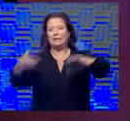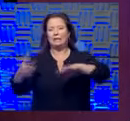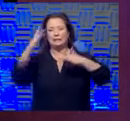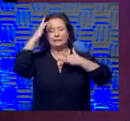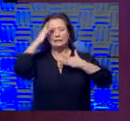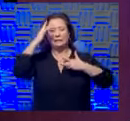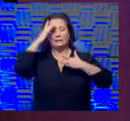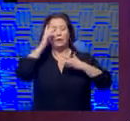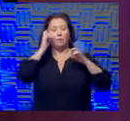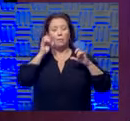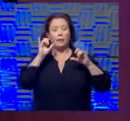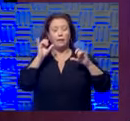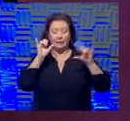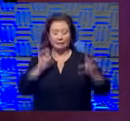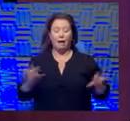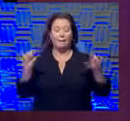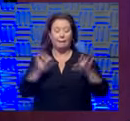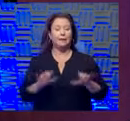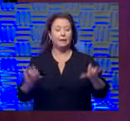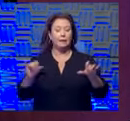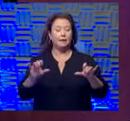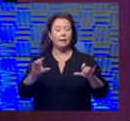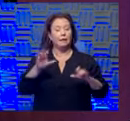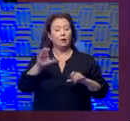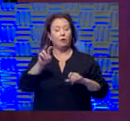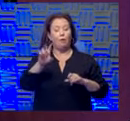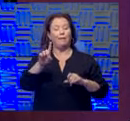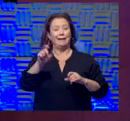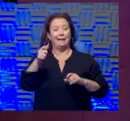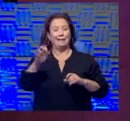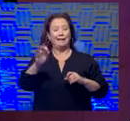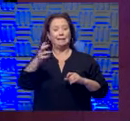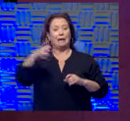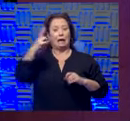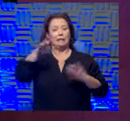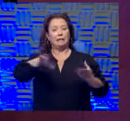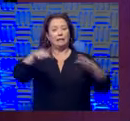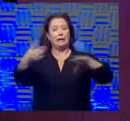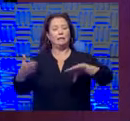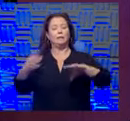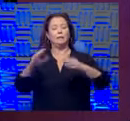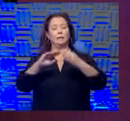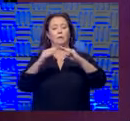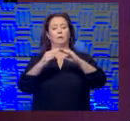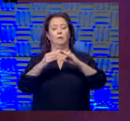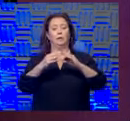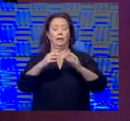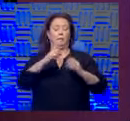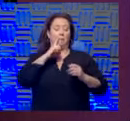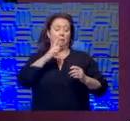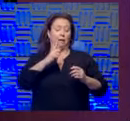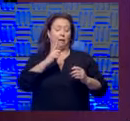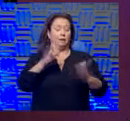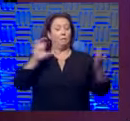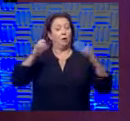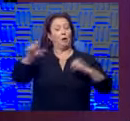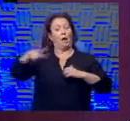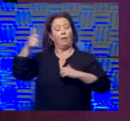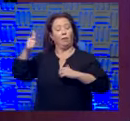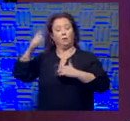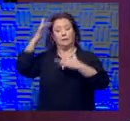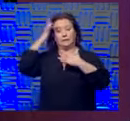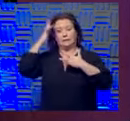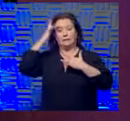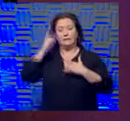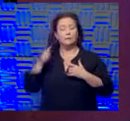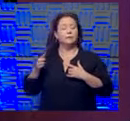common, and it is common, and it may not, on a case fatality rate, it might not be as high as other things, but there's going to be, and